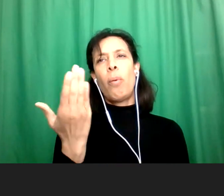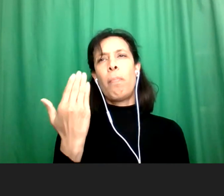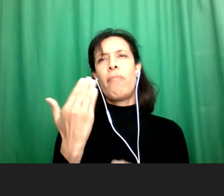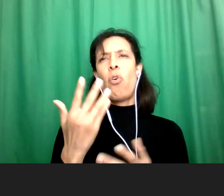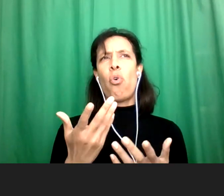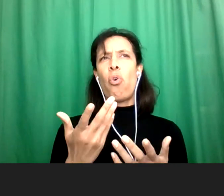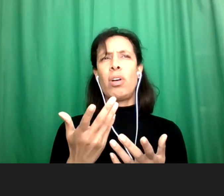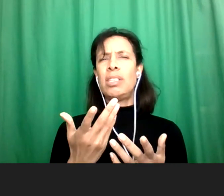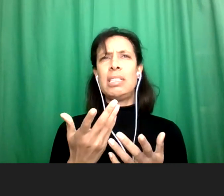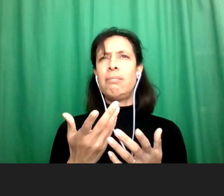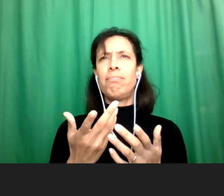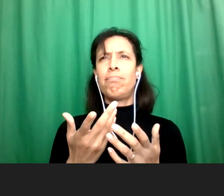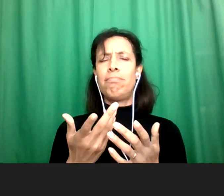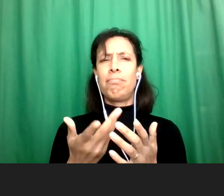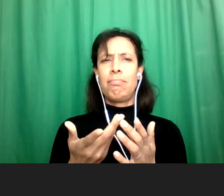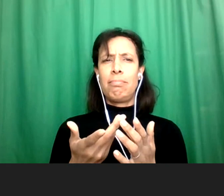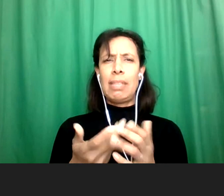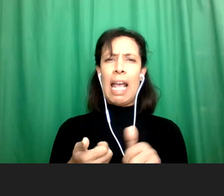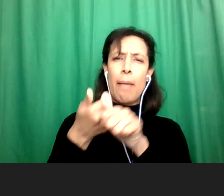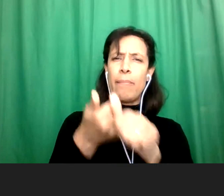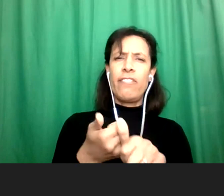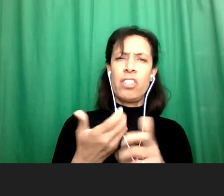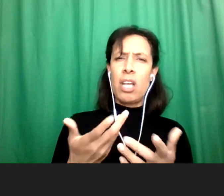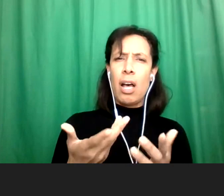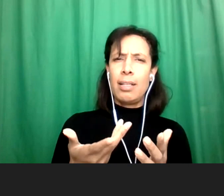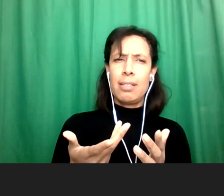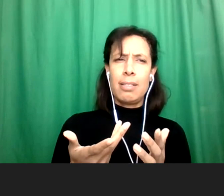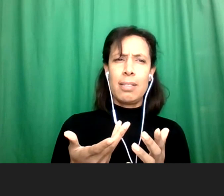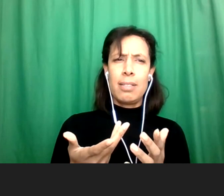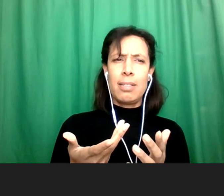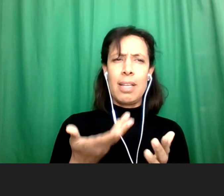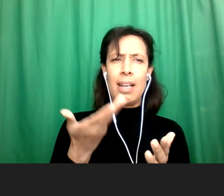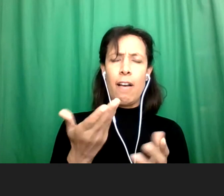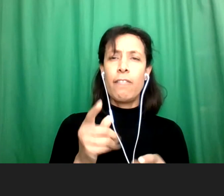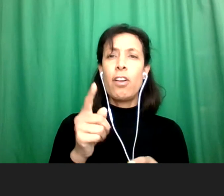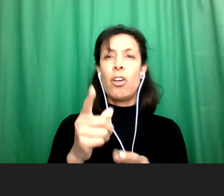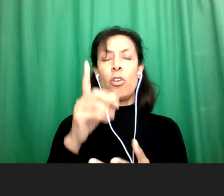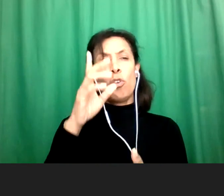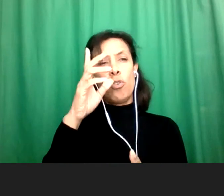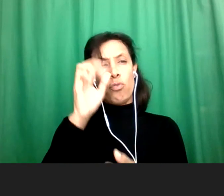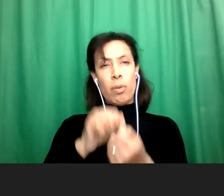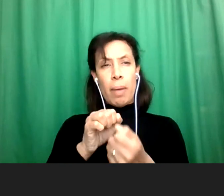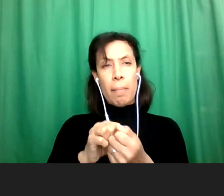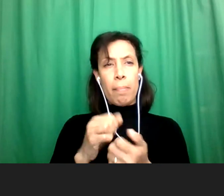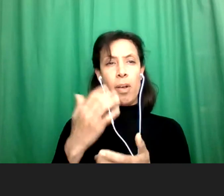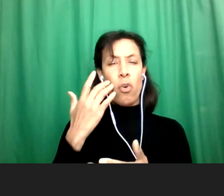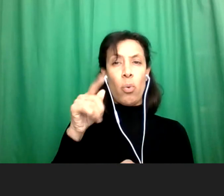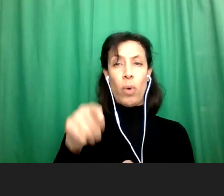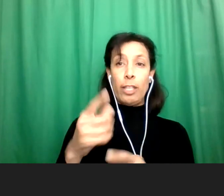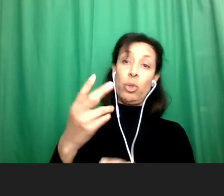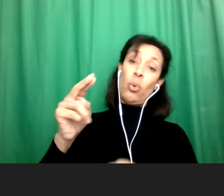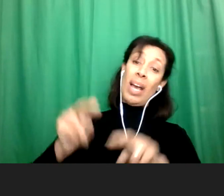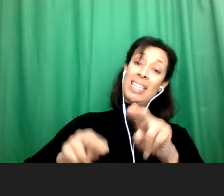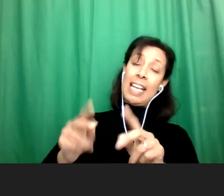at an example of what a teacher has done, there is also the opportunity to comment on what they haven't